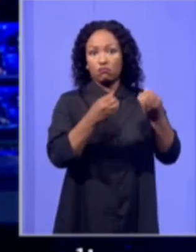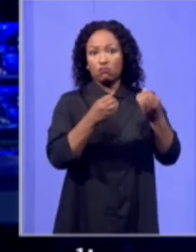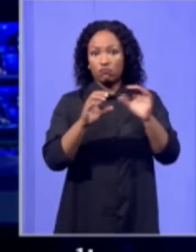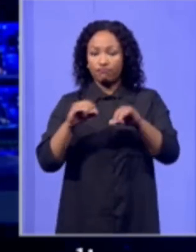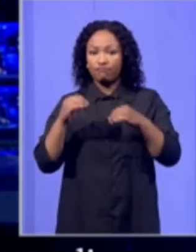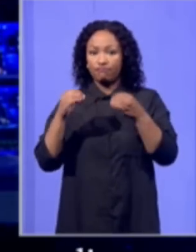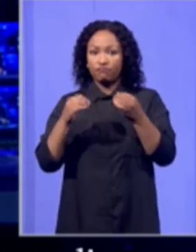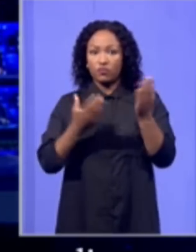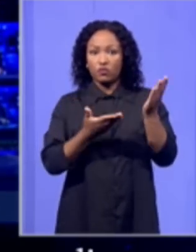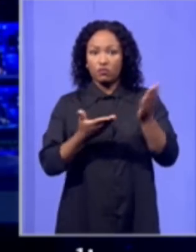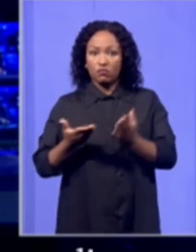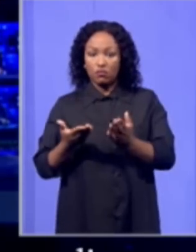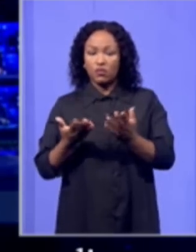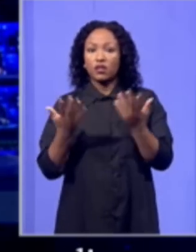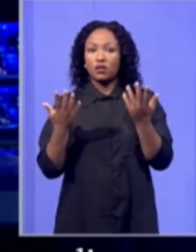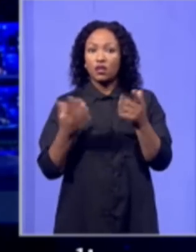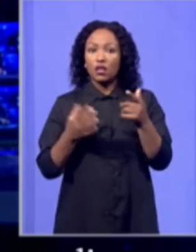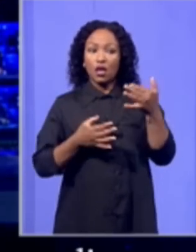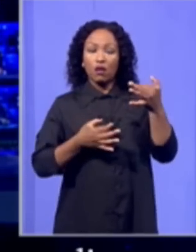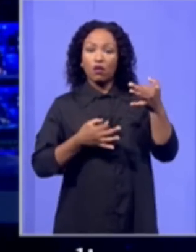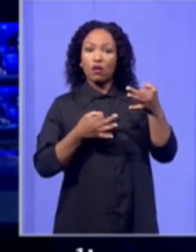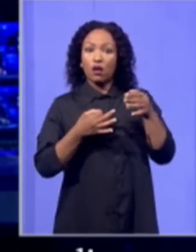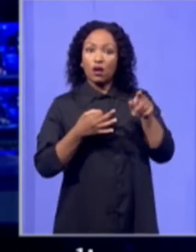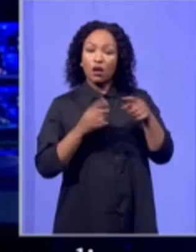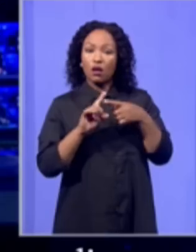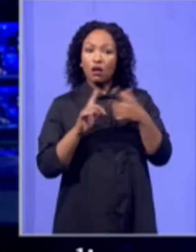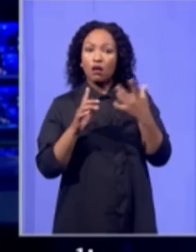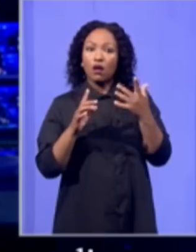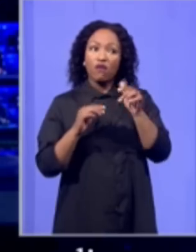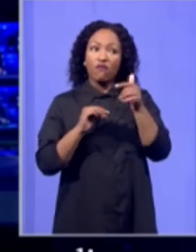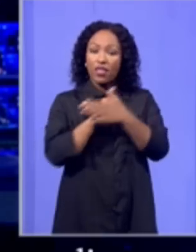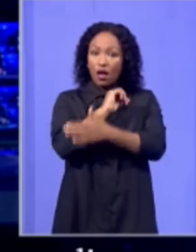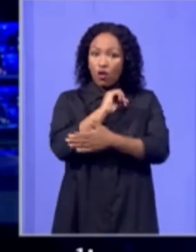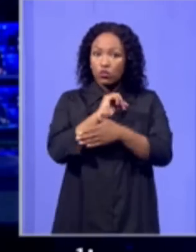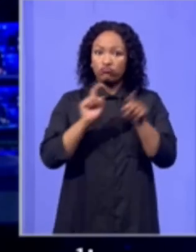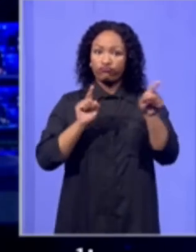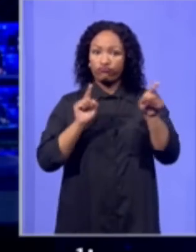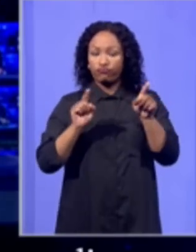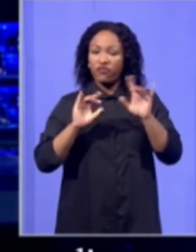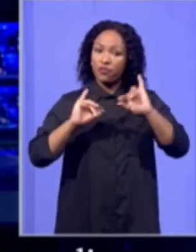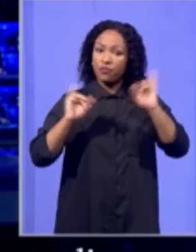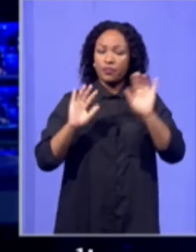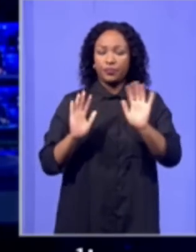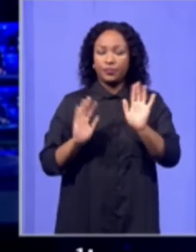se etegetse dikamano tsa sediplomate fa gare ga dinaga ka bobedi.